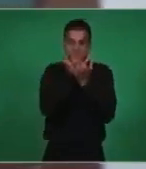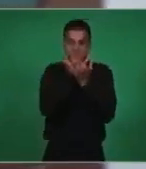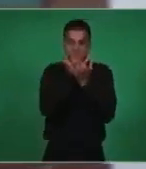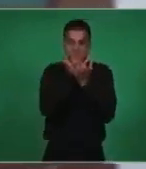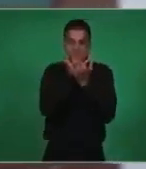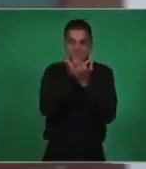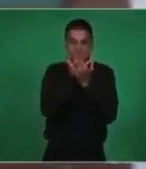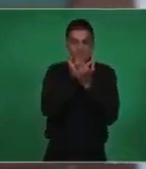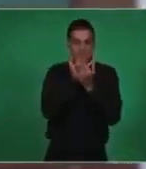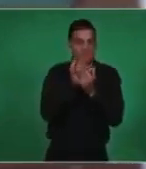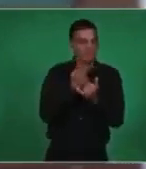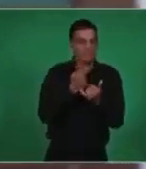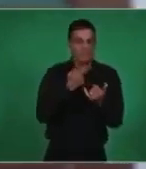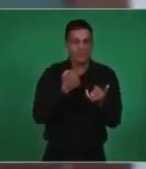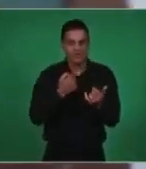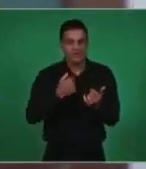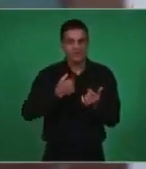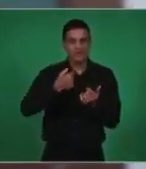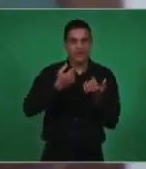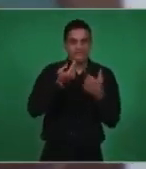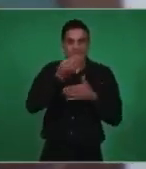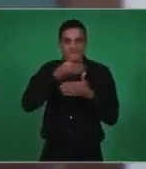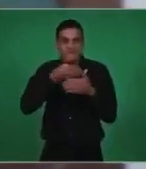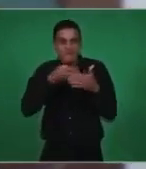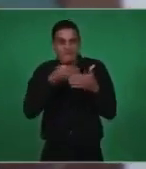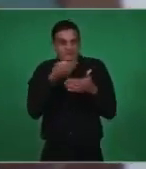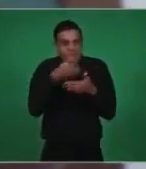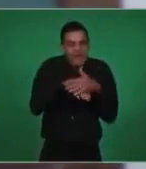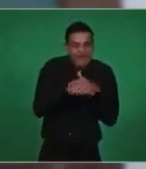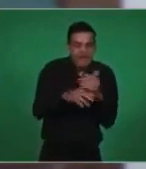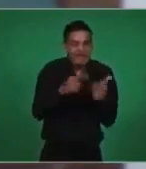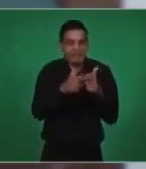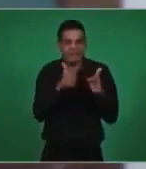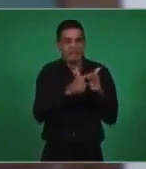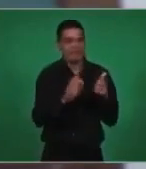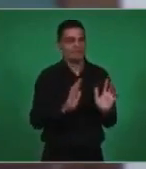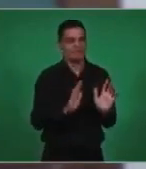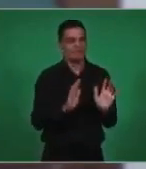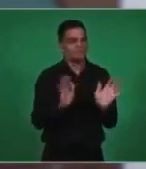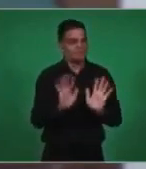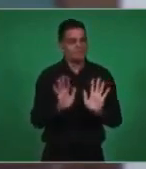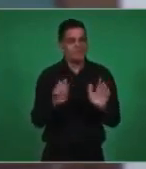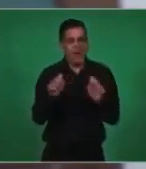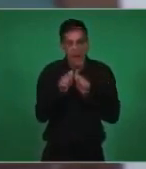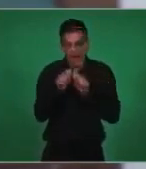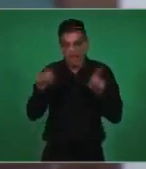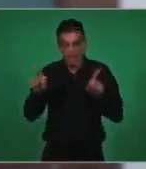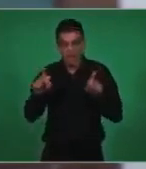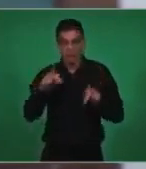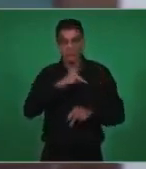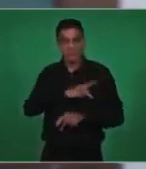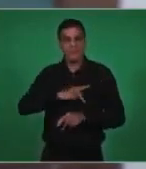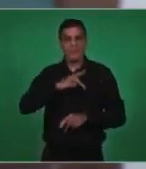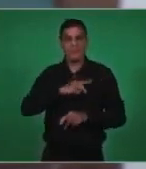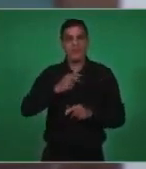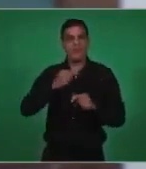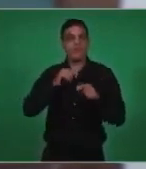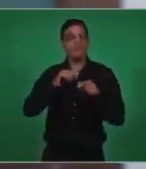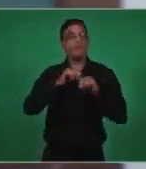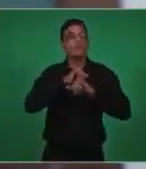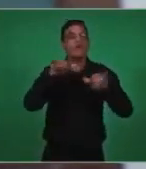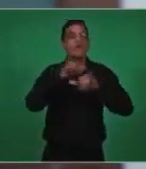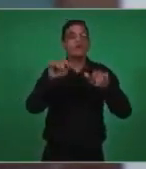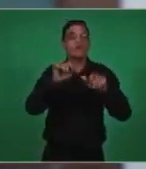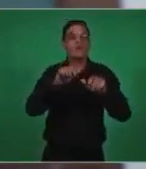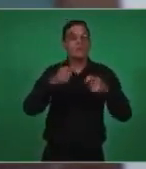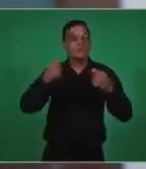you are not going to find, but you need to forgive. My brother, Apostle Paul said, carry one another, withstanding one another.